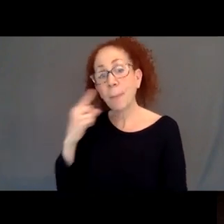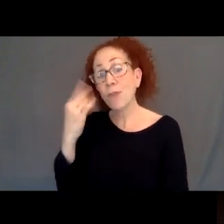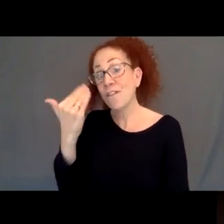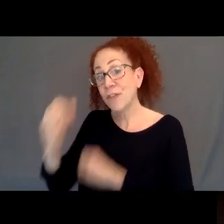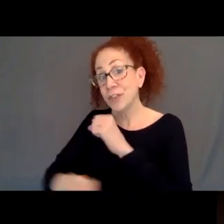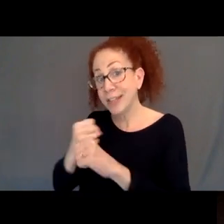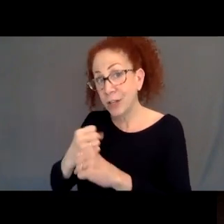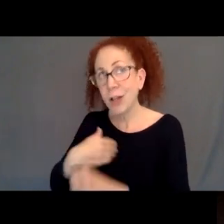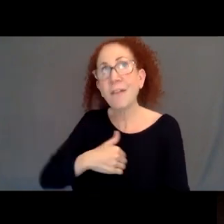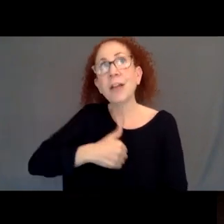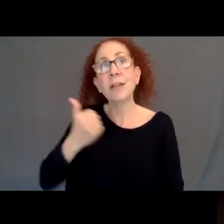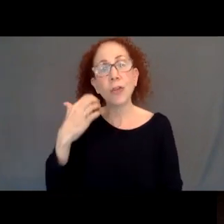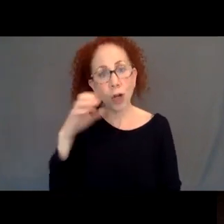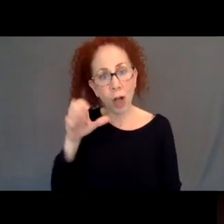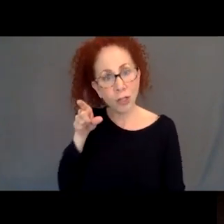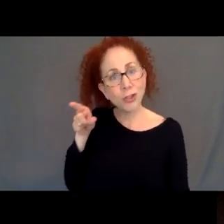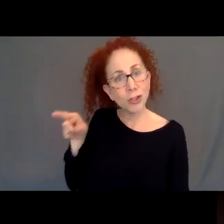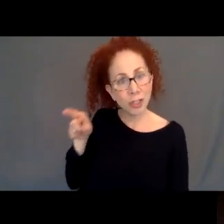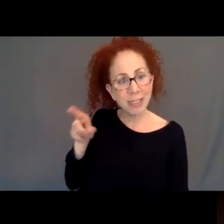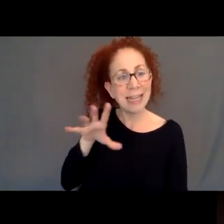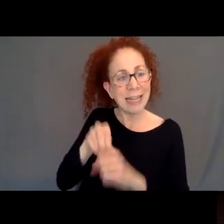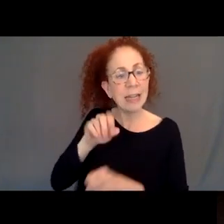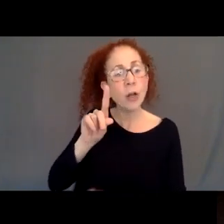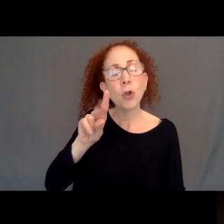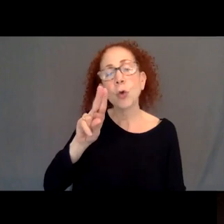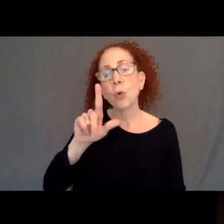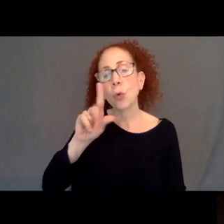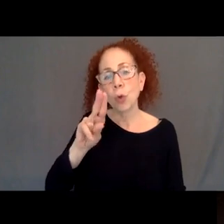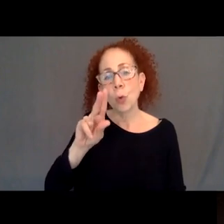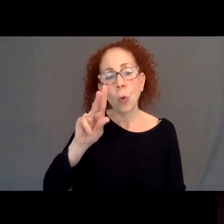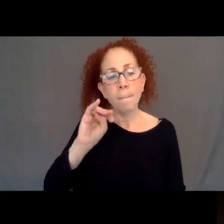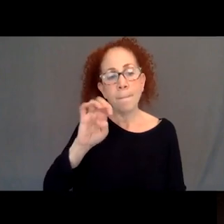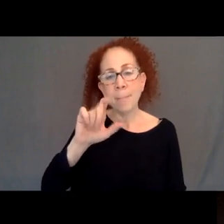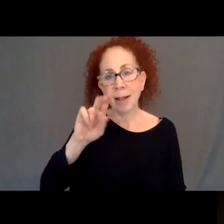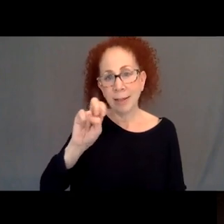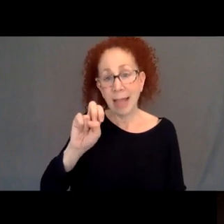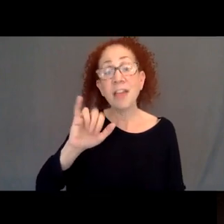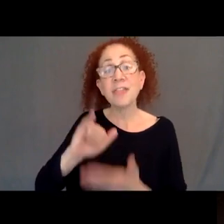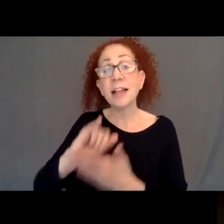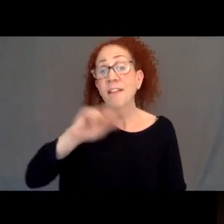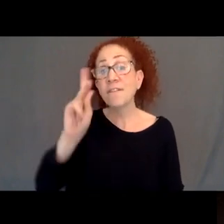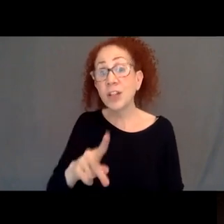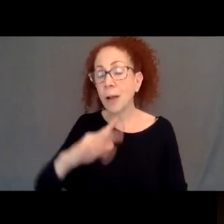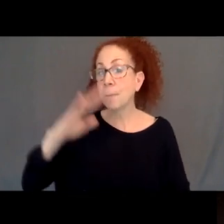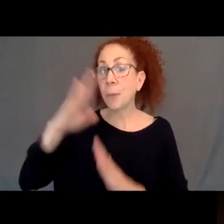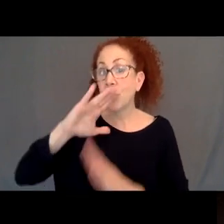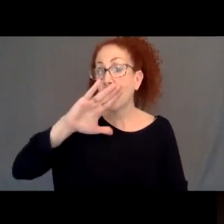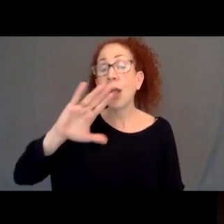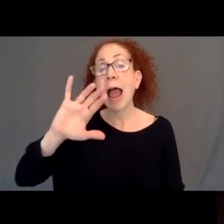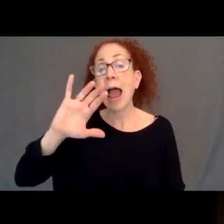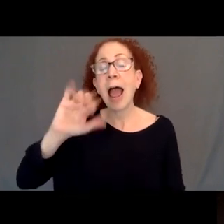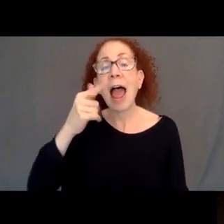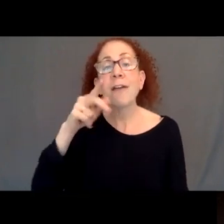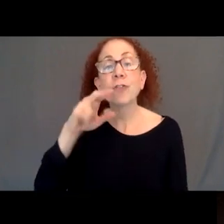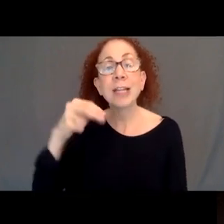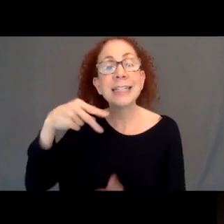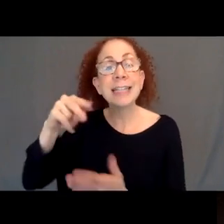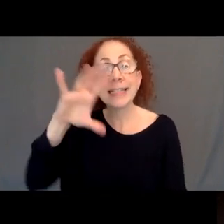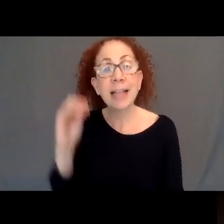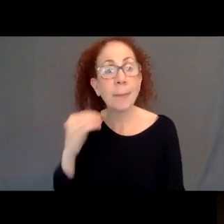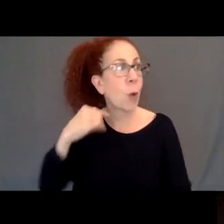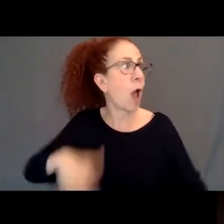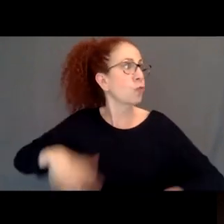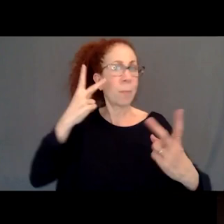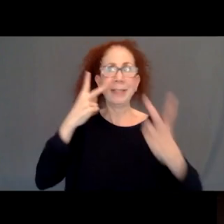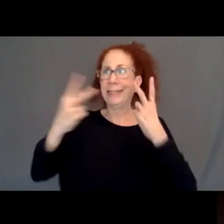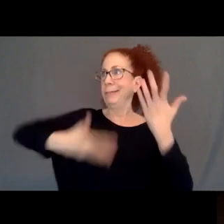and I have another cousin who was in Kula Mele, which is Philadelphia's premier African dance company. So I just grew up always around dance,